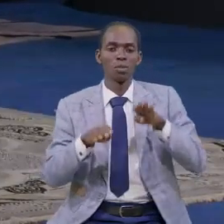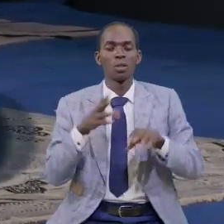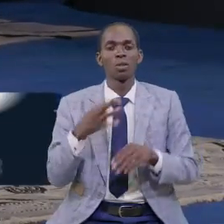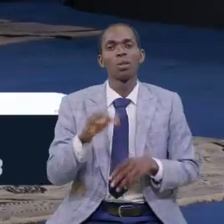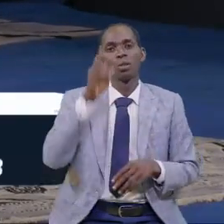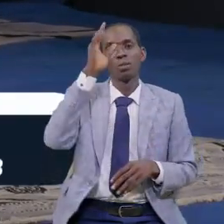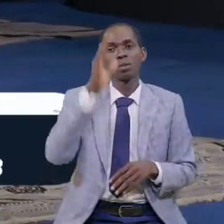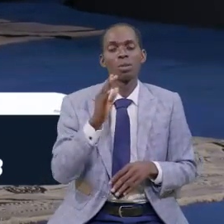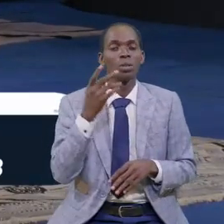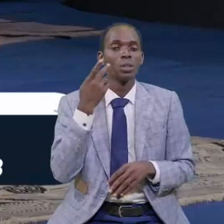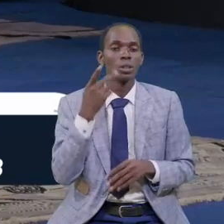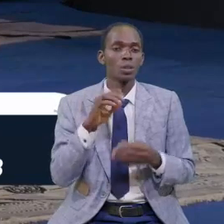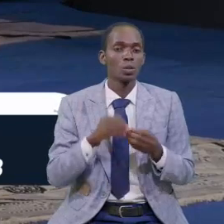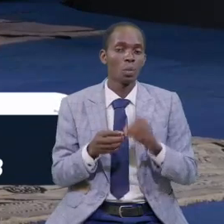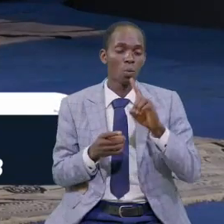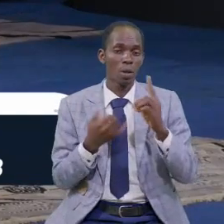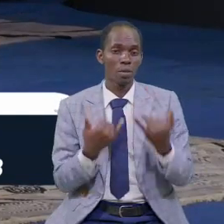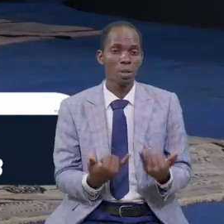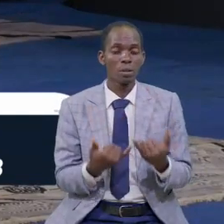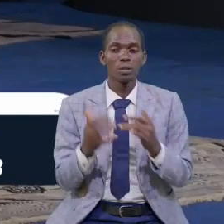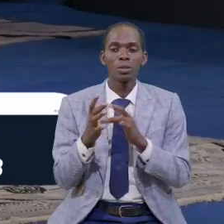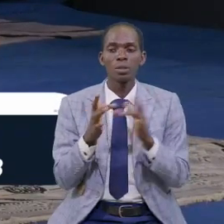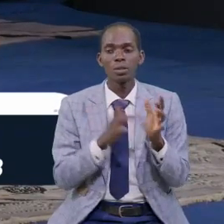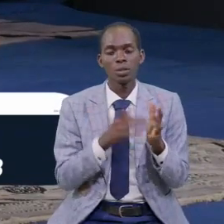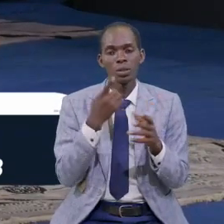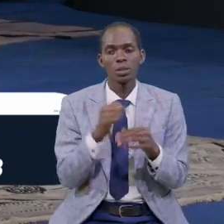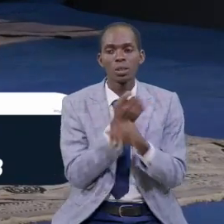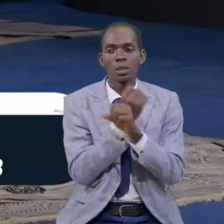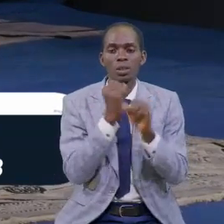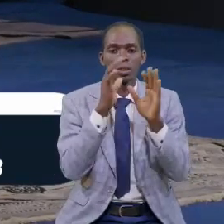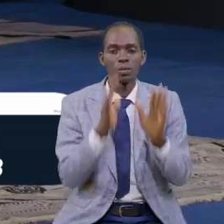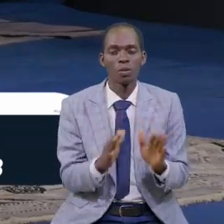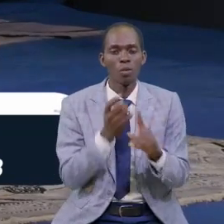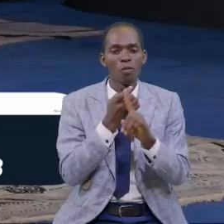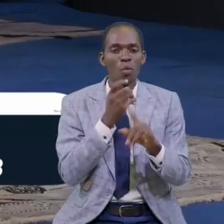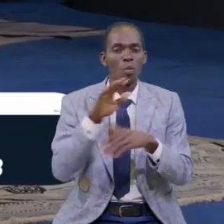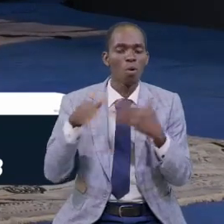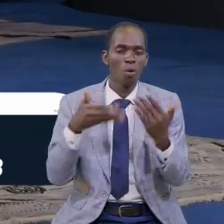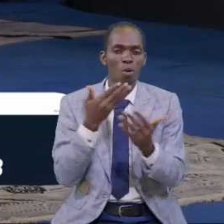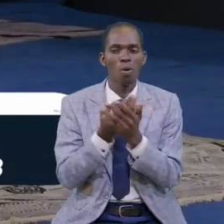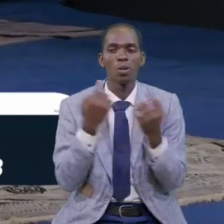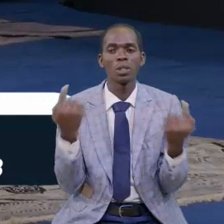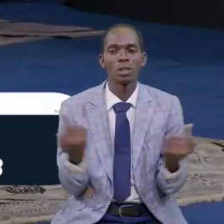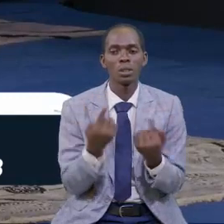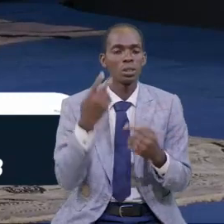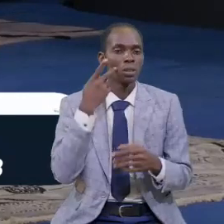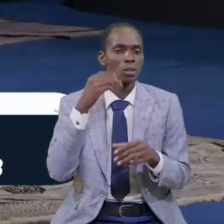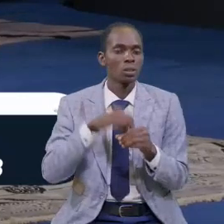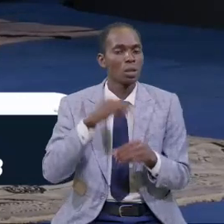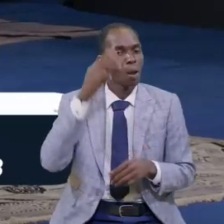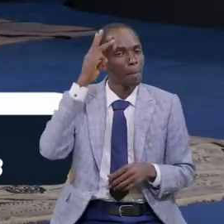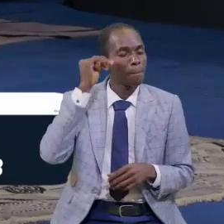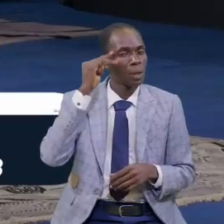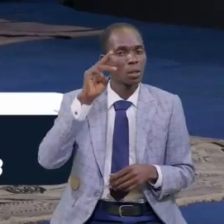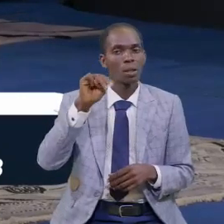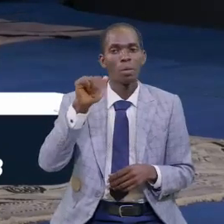the Savior from all sin. In Matthew chapter 1, verse 21, and she shall bring forth a